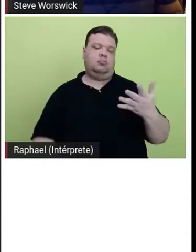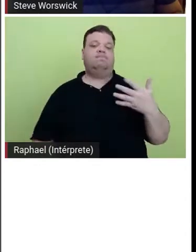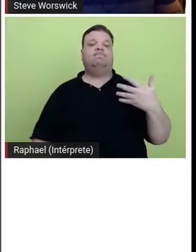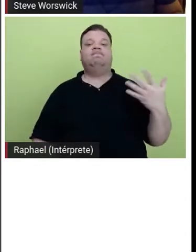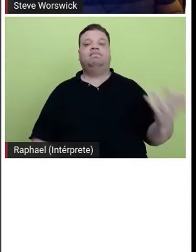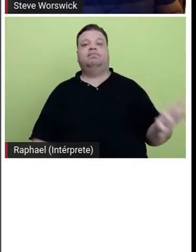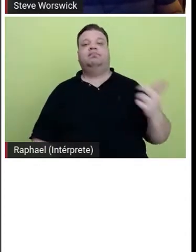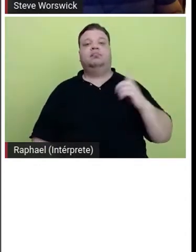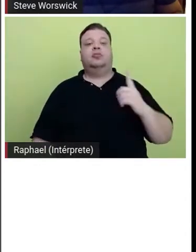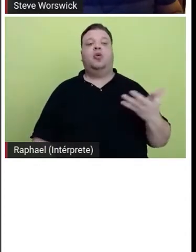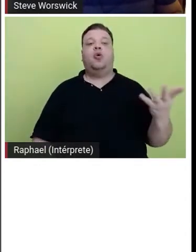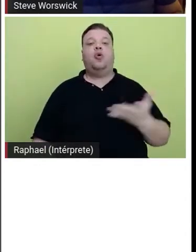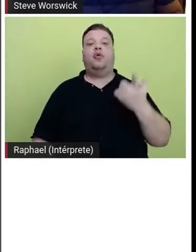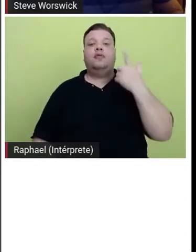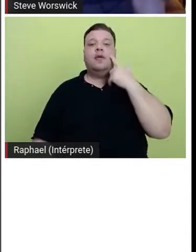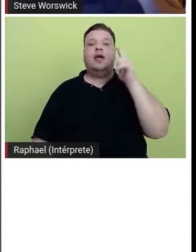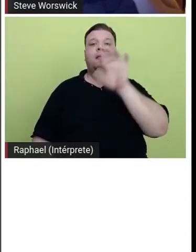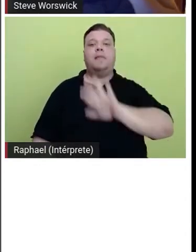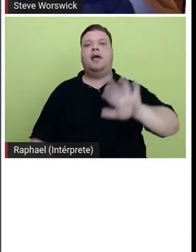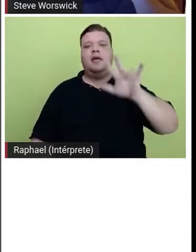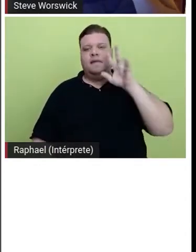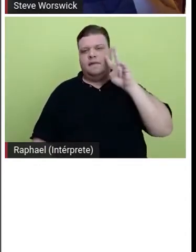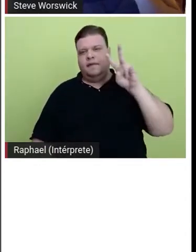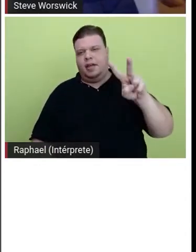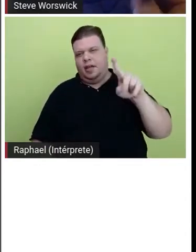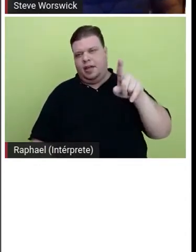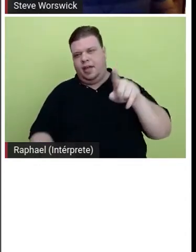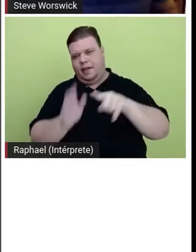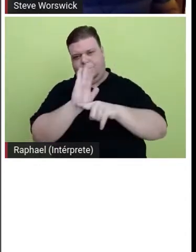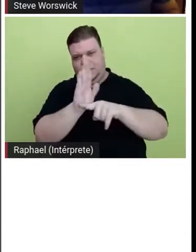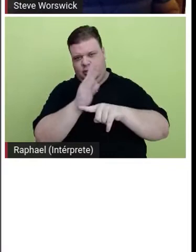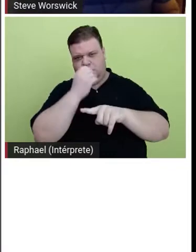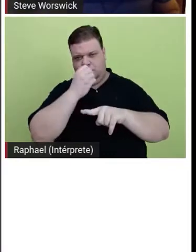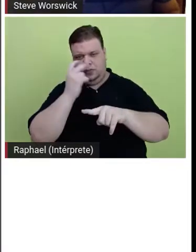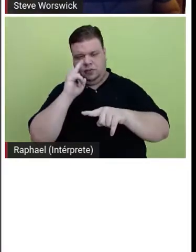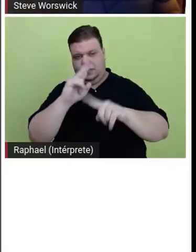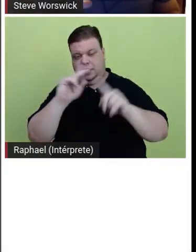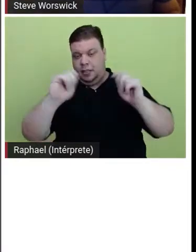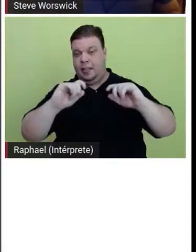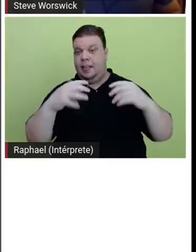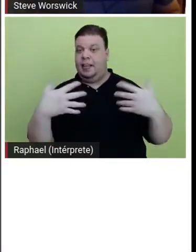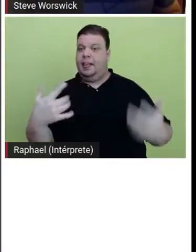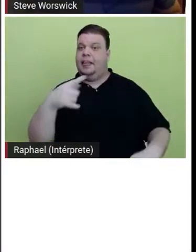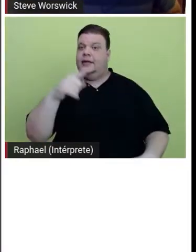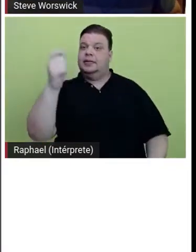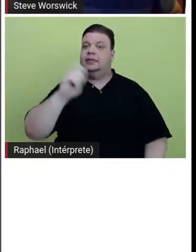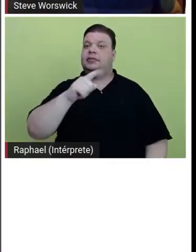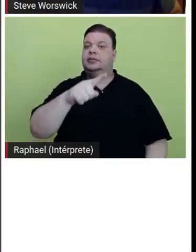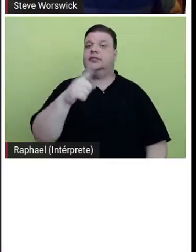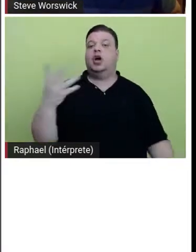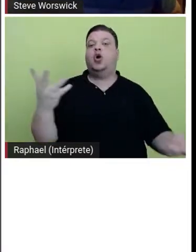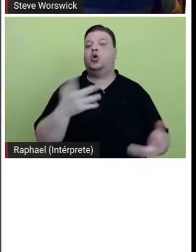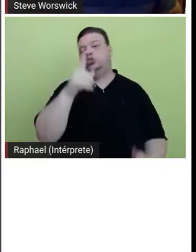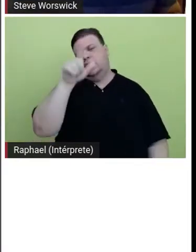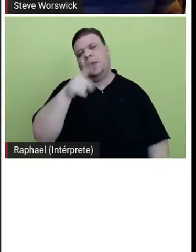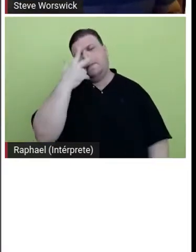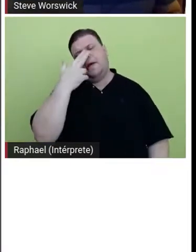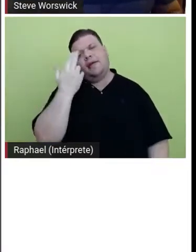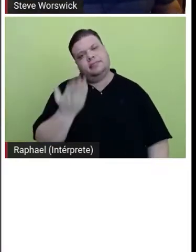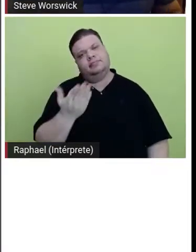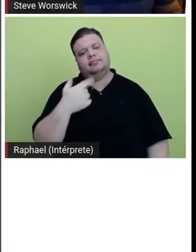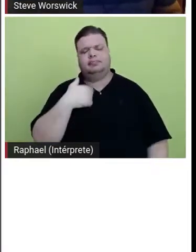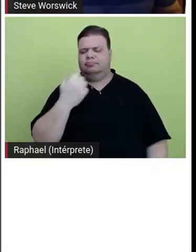created using MetaHuman, then loading into Unreal Engine, and people can like actually interact with it like that.